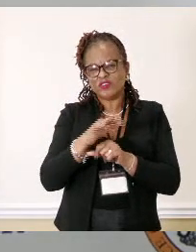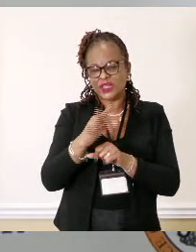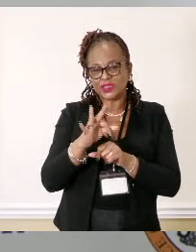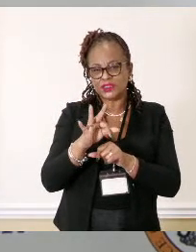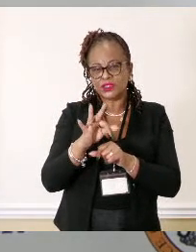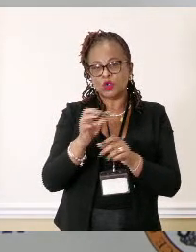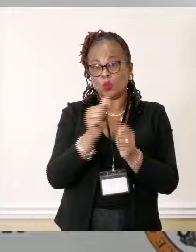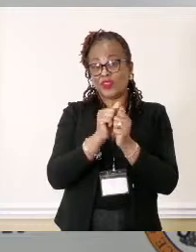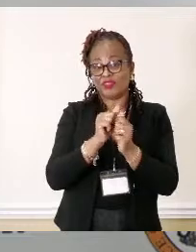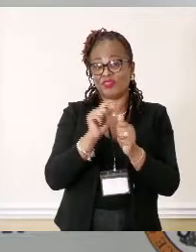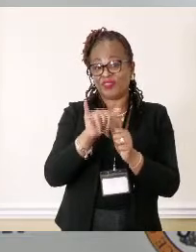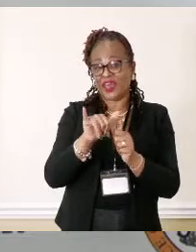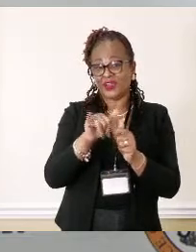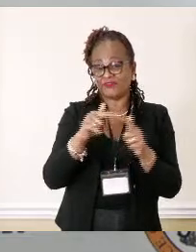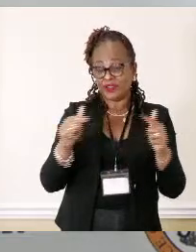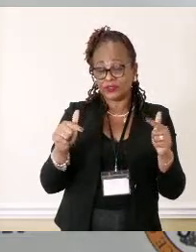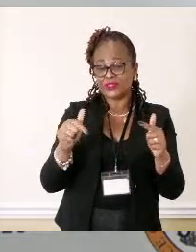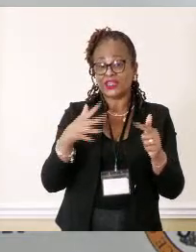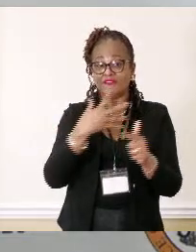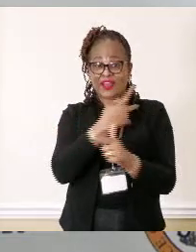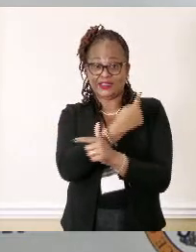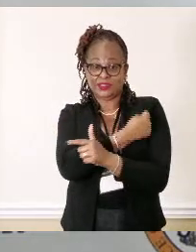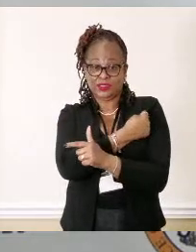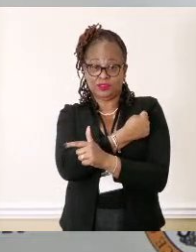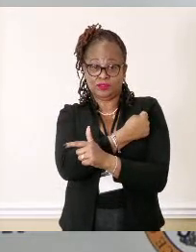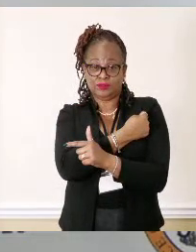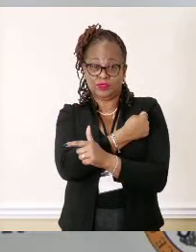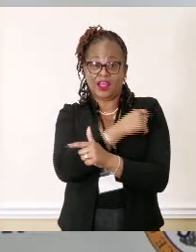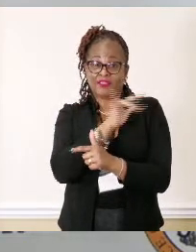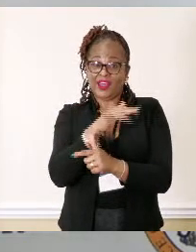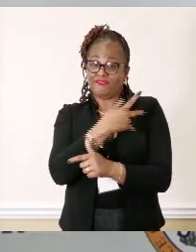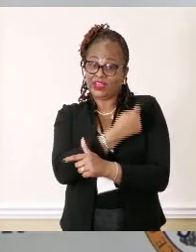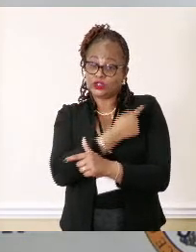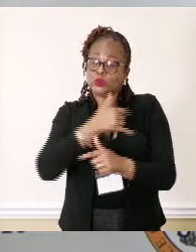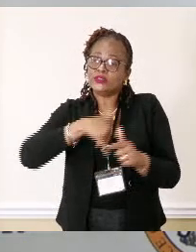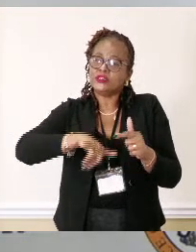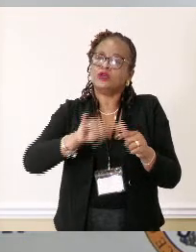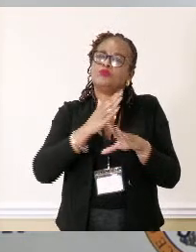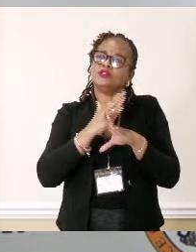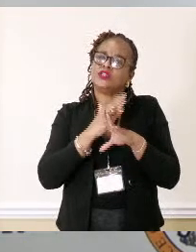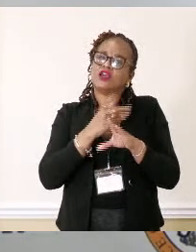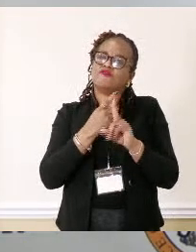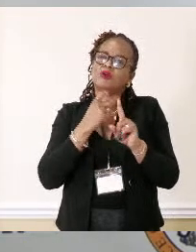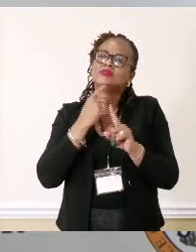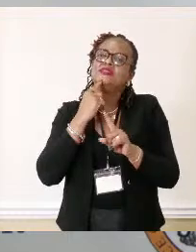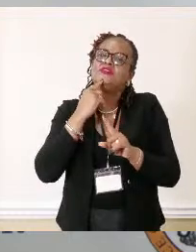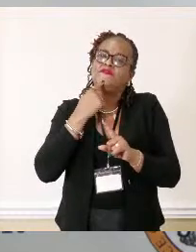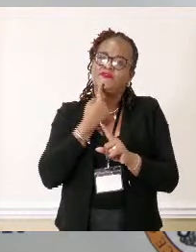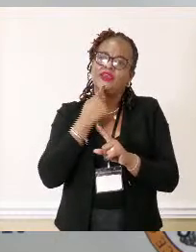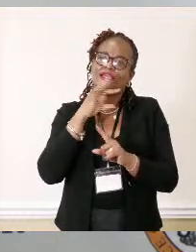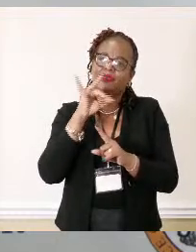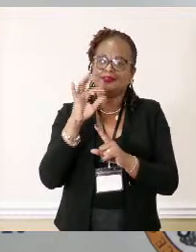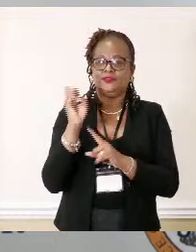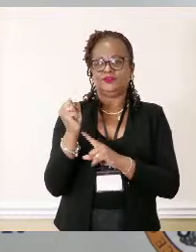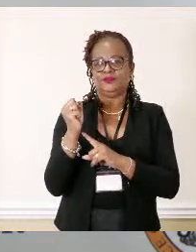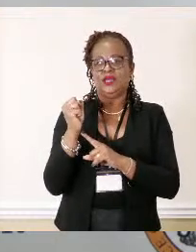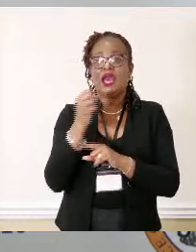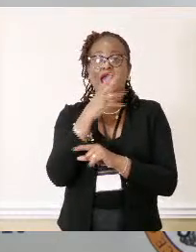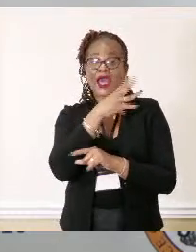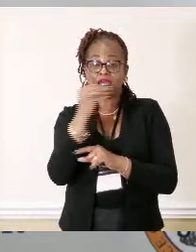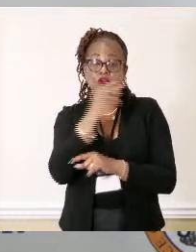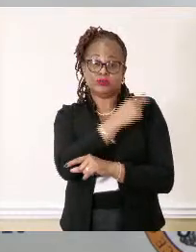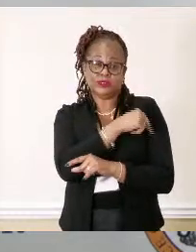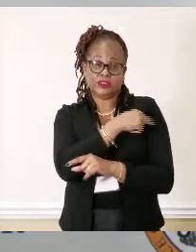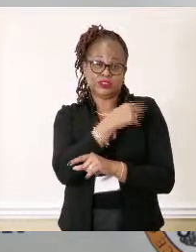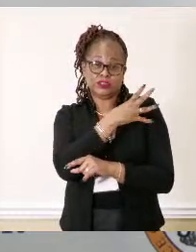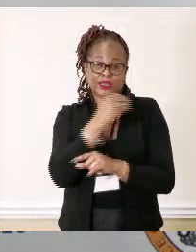that variant and that vaccine will still protect from severe cases and hospitalizations